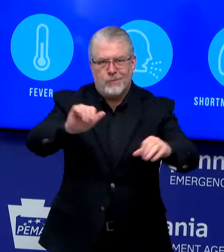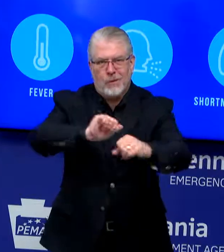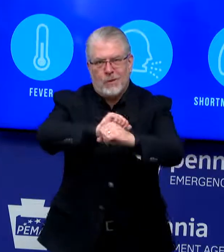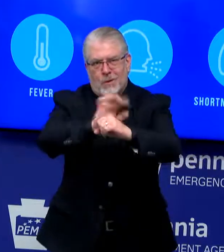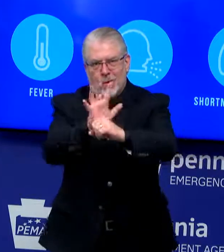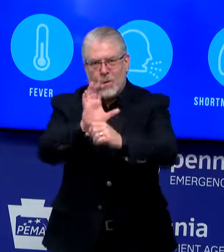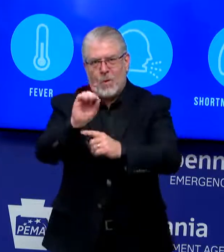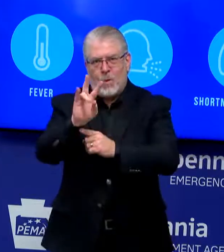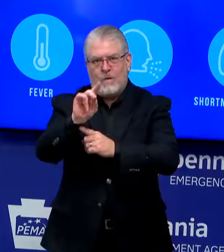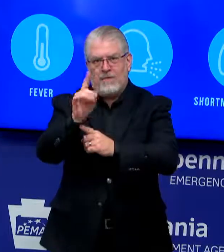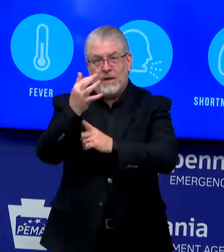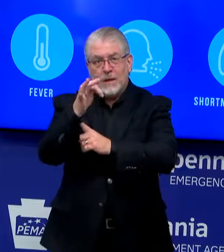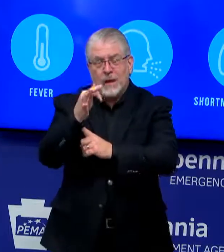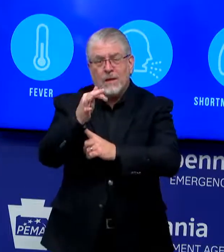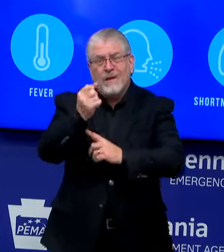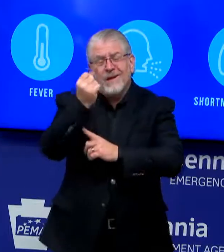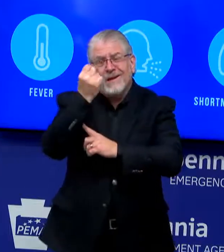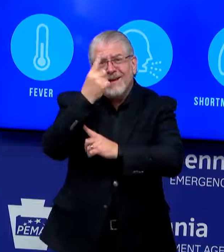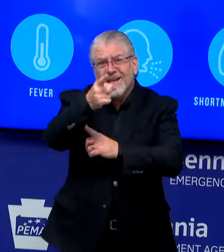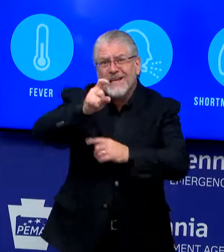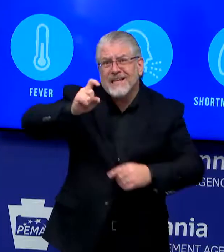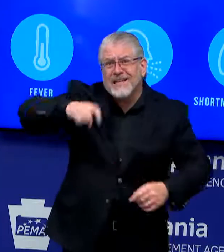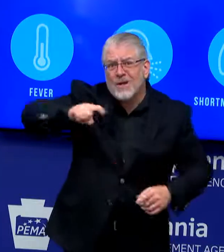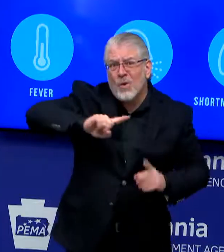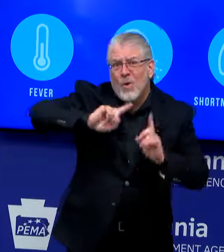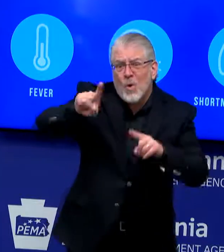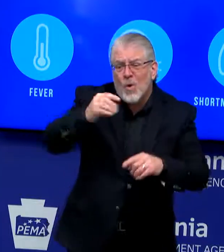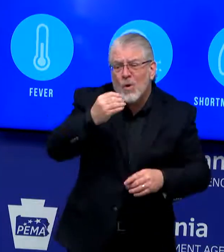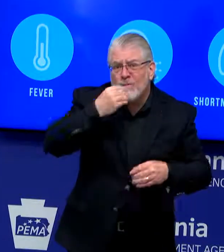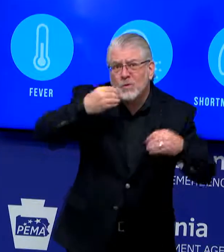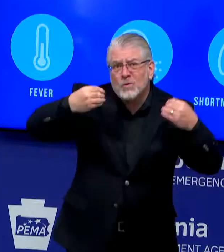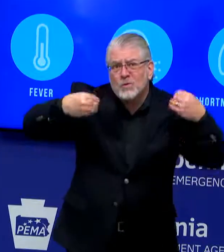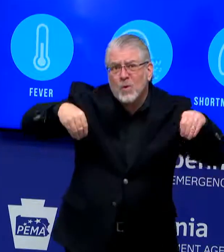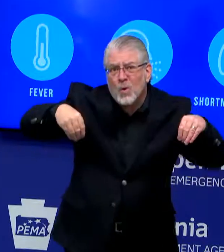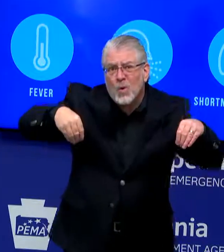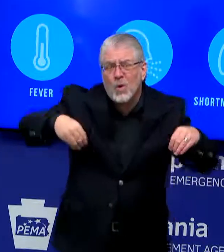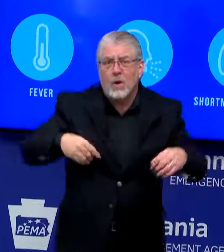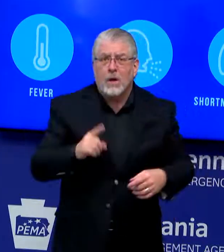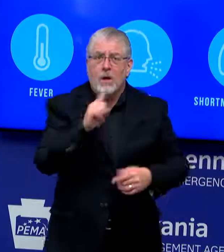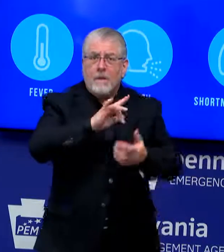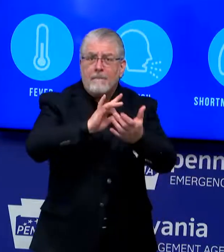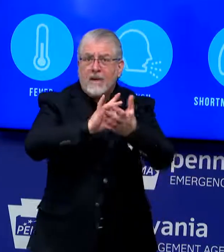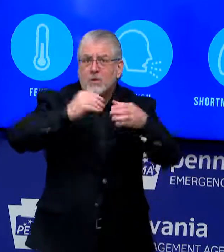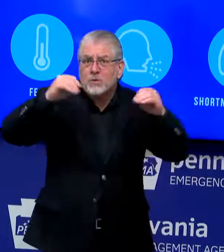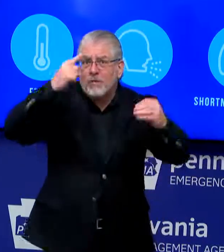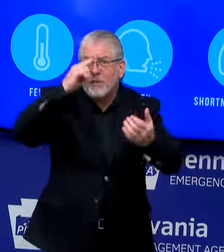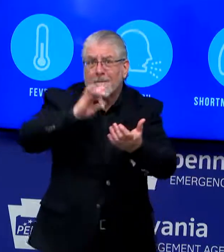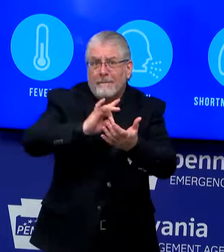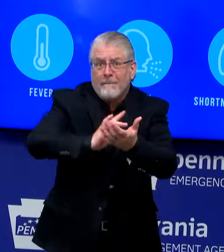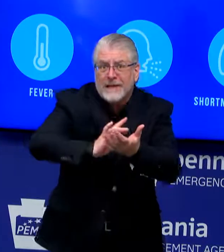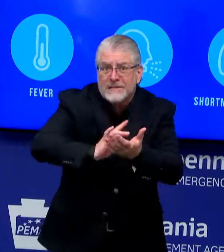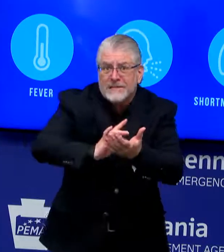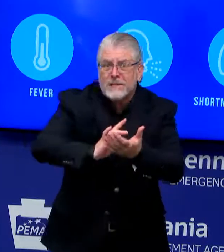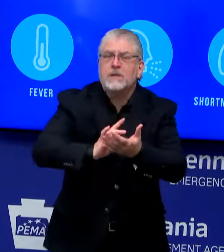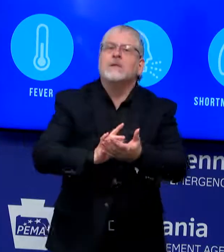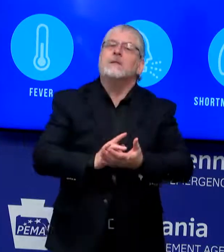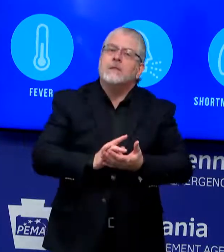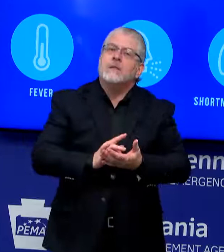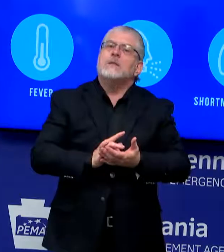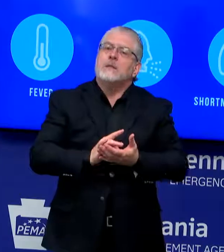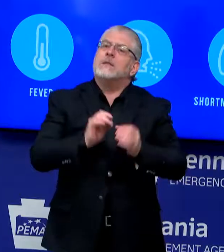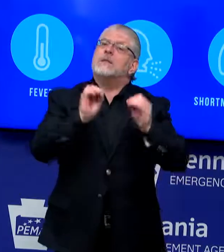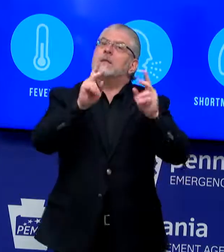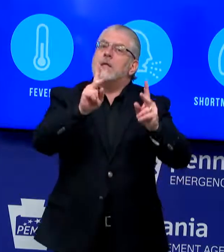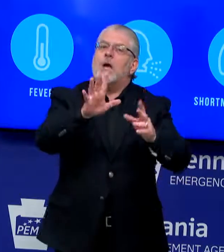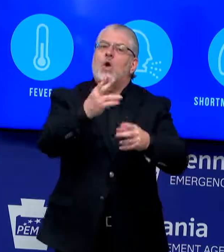to go to a pharmacy to get medication, then wearing a mask or even a bandana could be